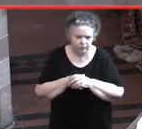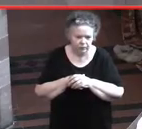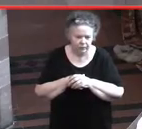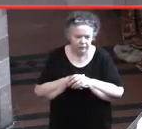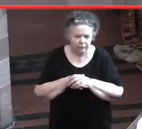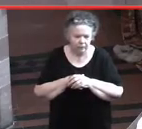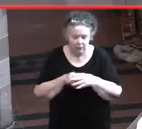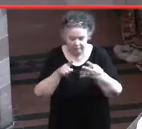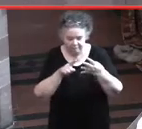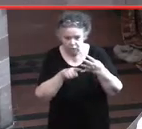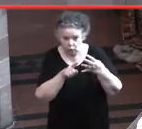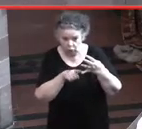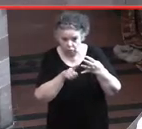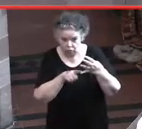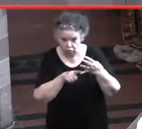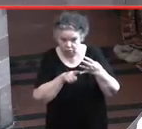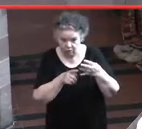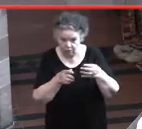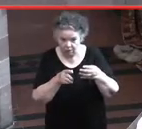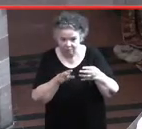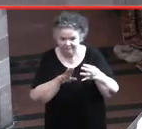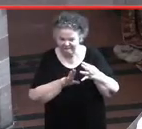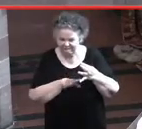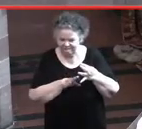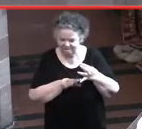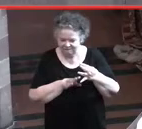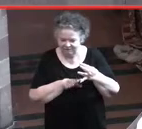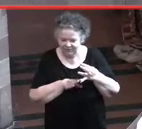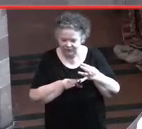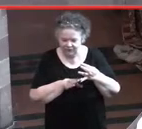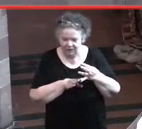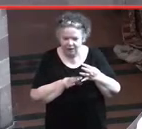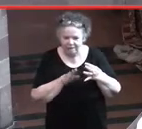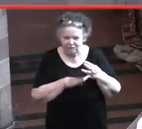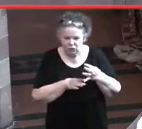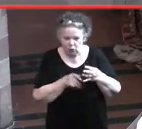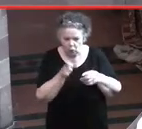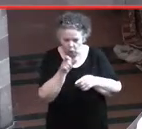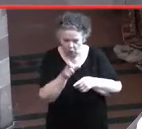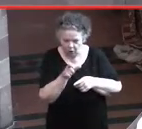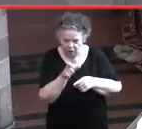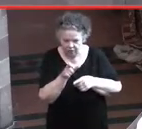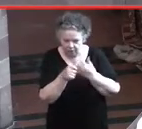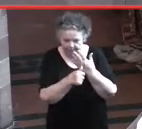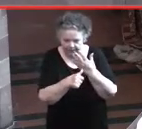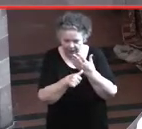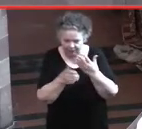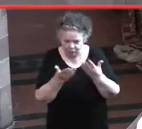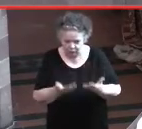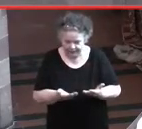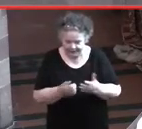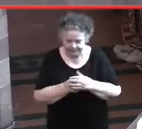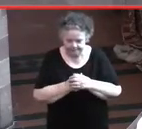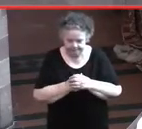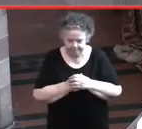And there's a fourth and final text and a fourth word from the Bible passages set for this